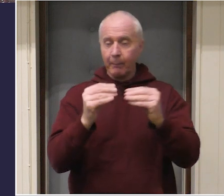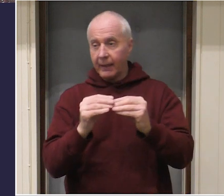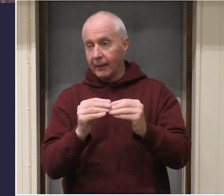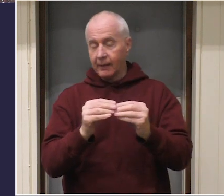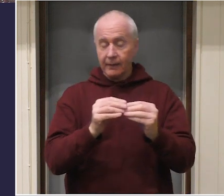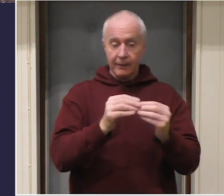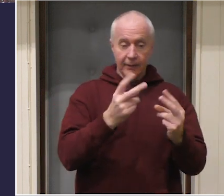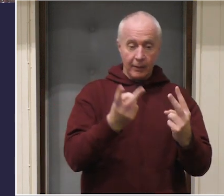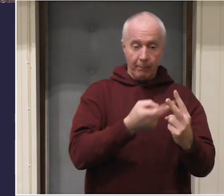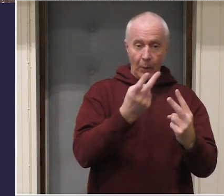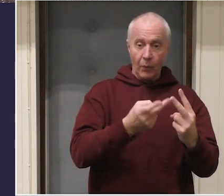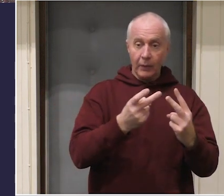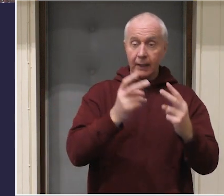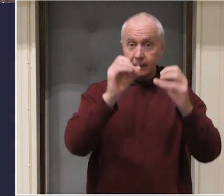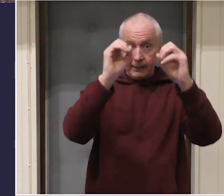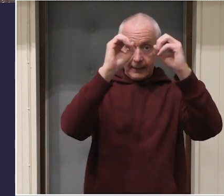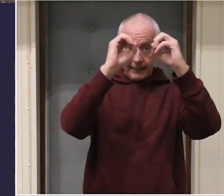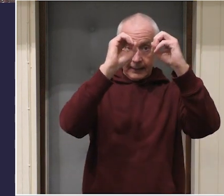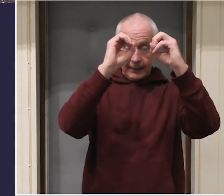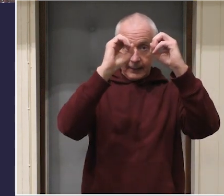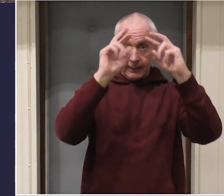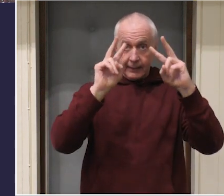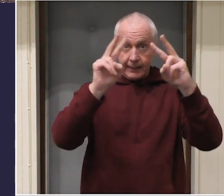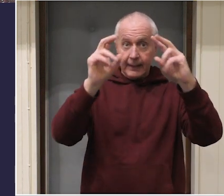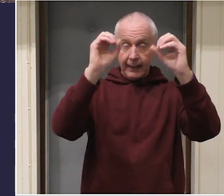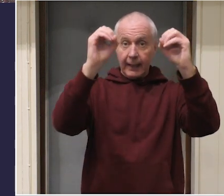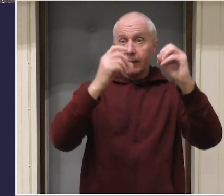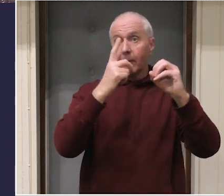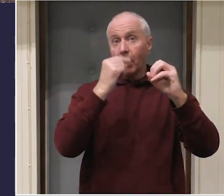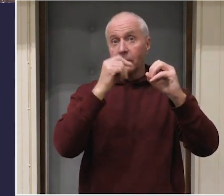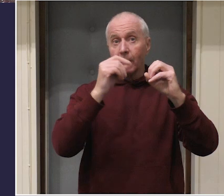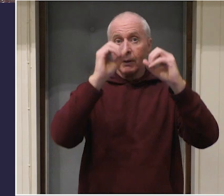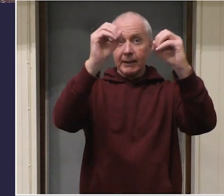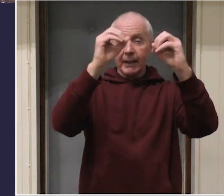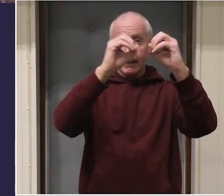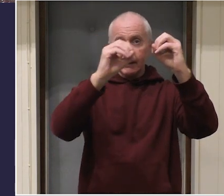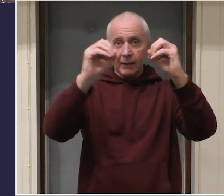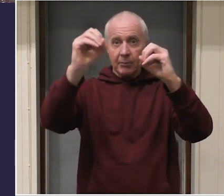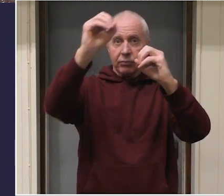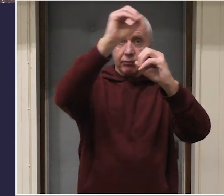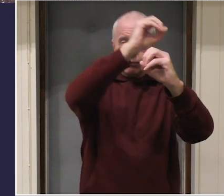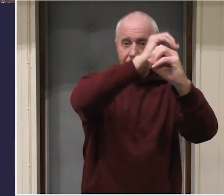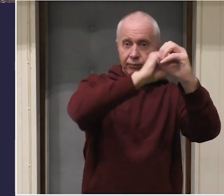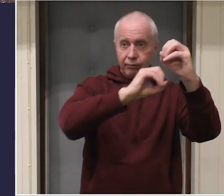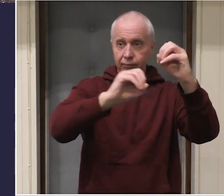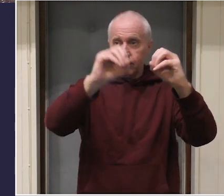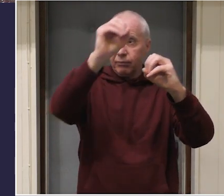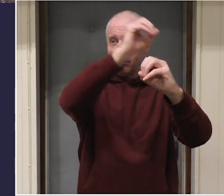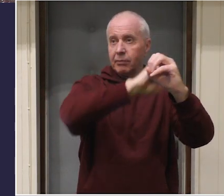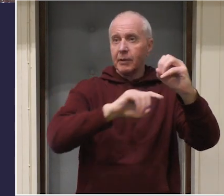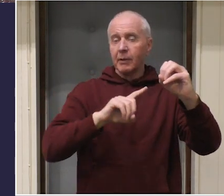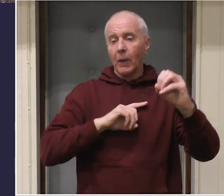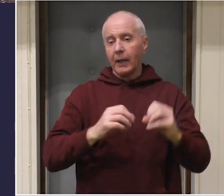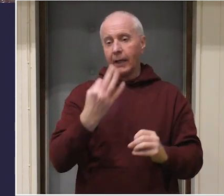only binary star where you can see the two stars, and it's possible to see an entire orbit within one lifetime, because the period is 80